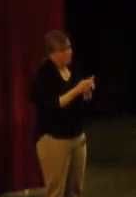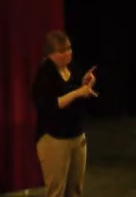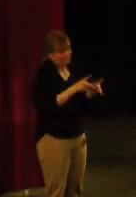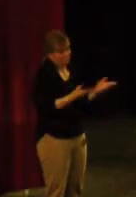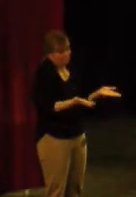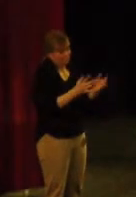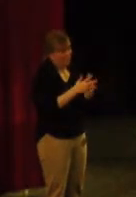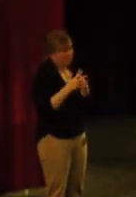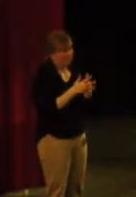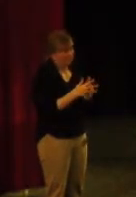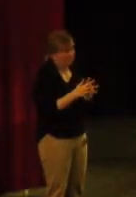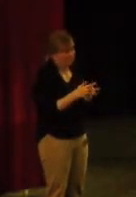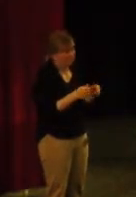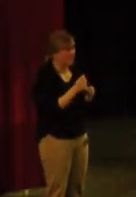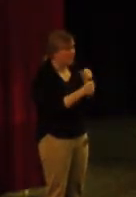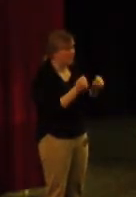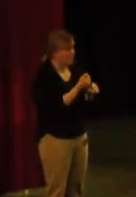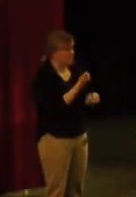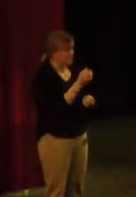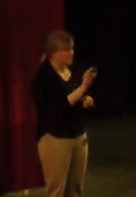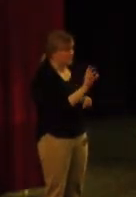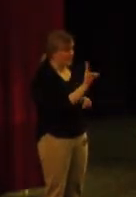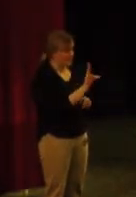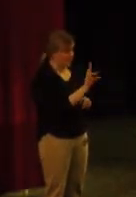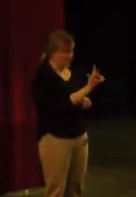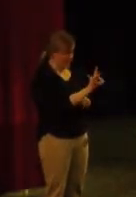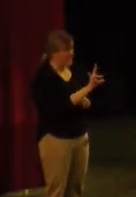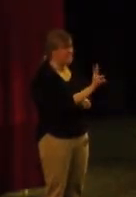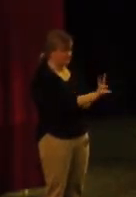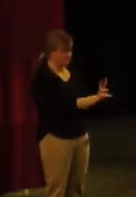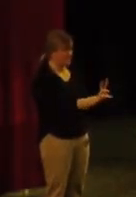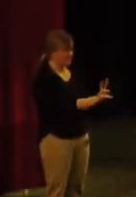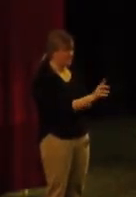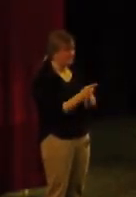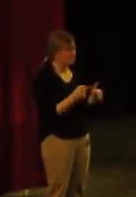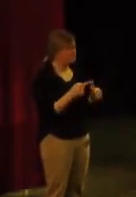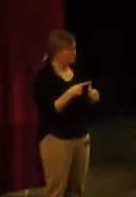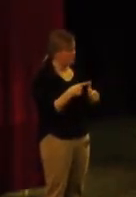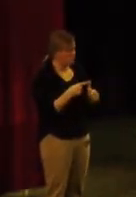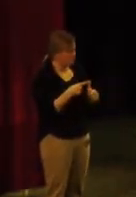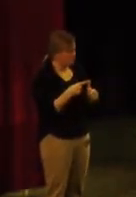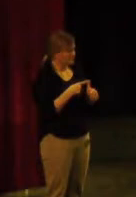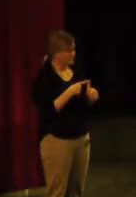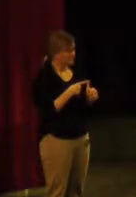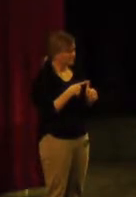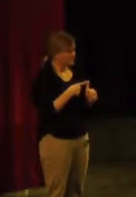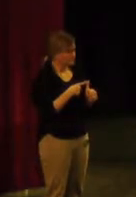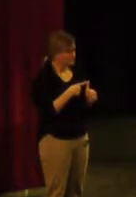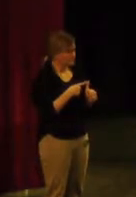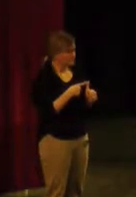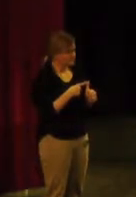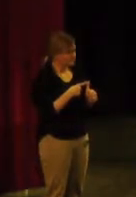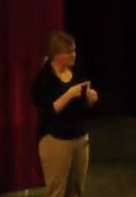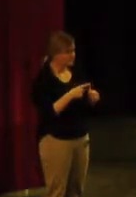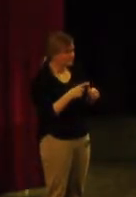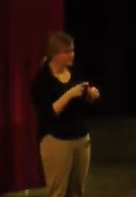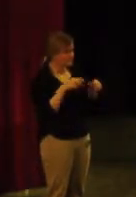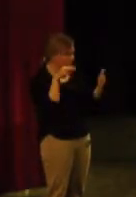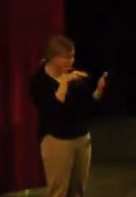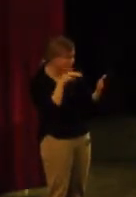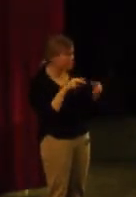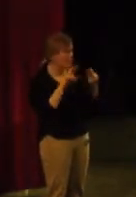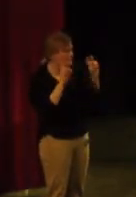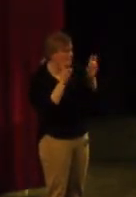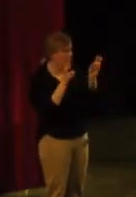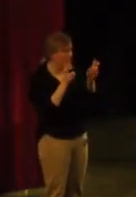In 1986, there was the first look at the problem of illegal immigration or